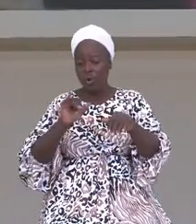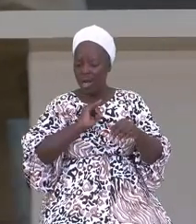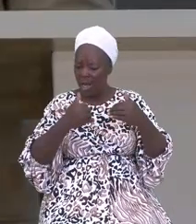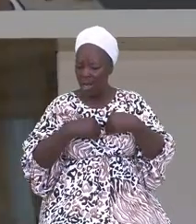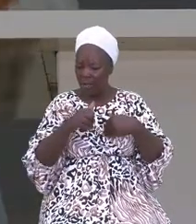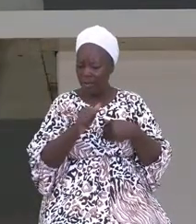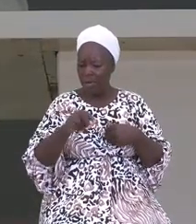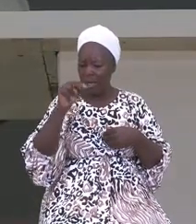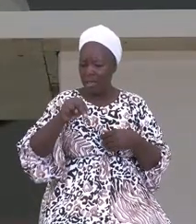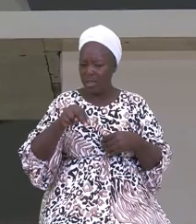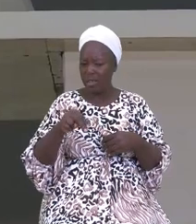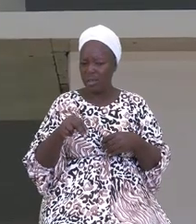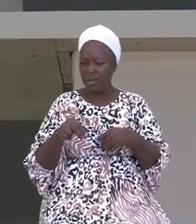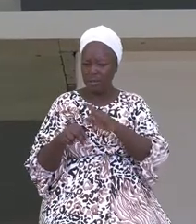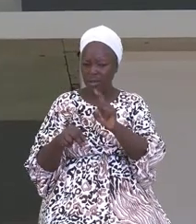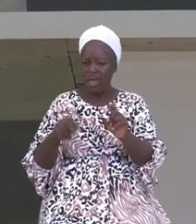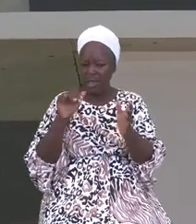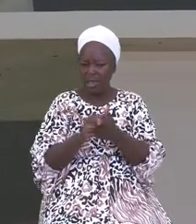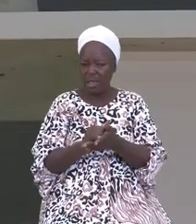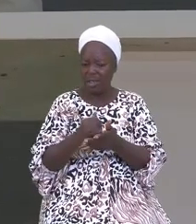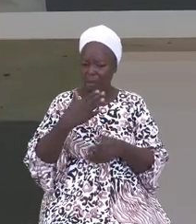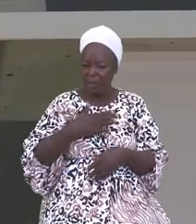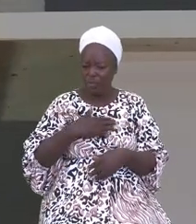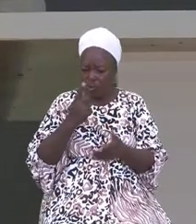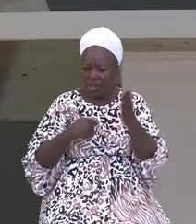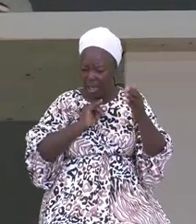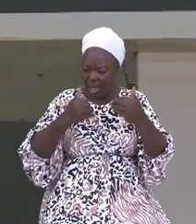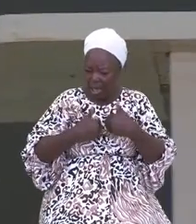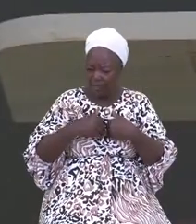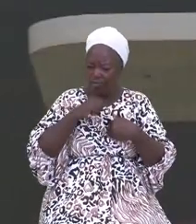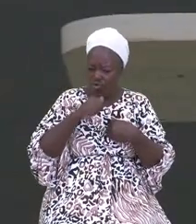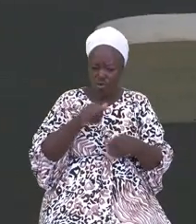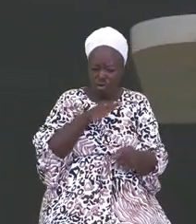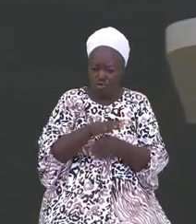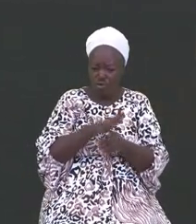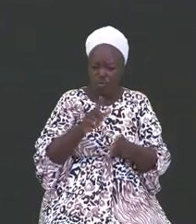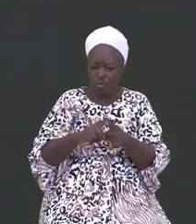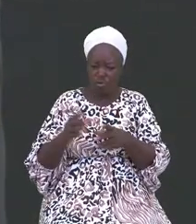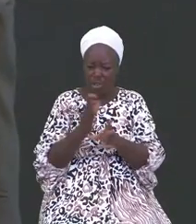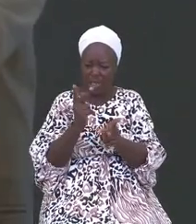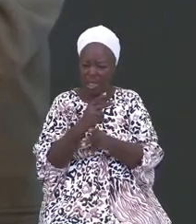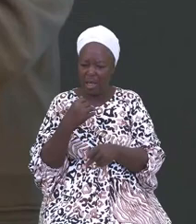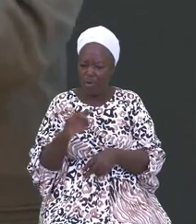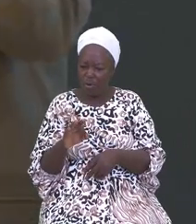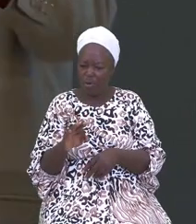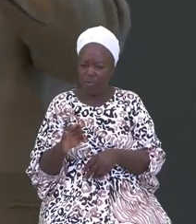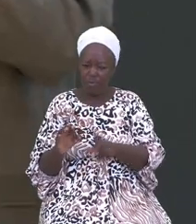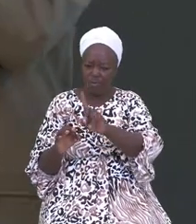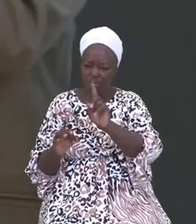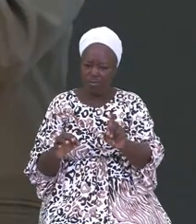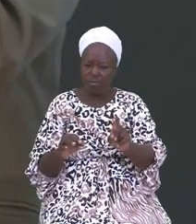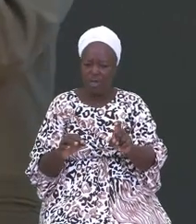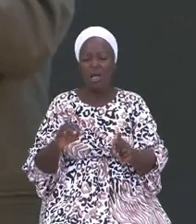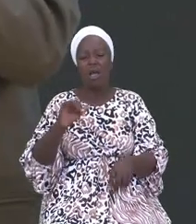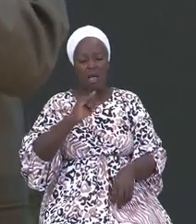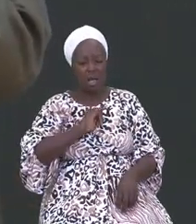that my substance, all my resources cannot supply and meet?